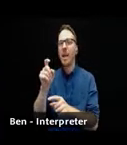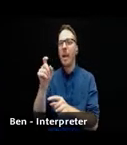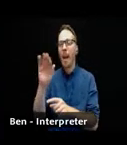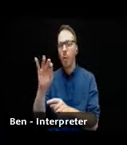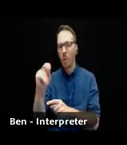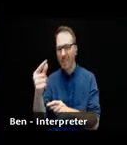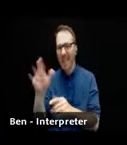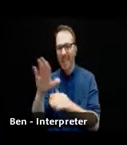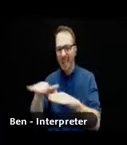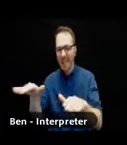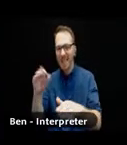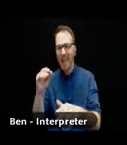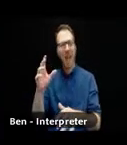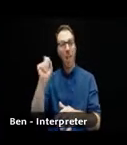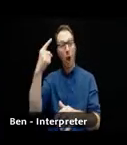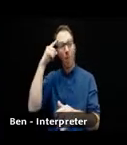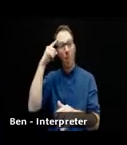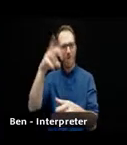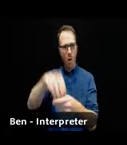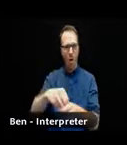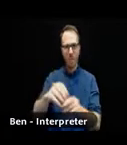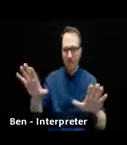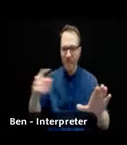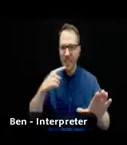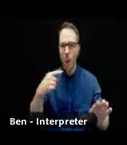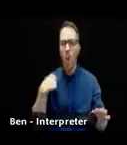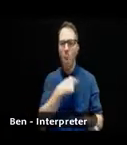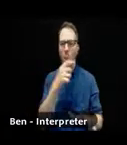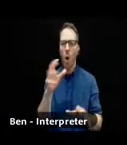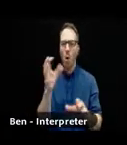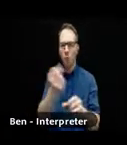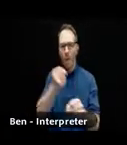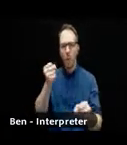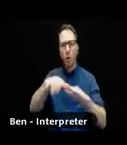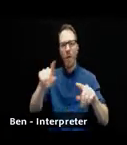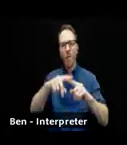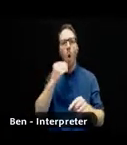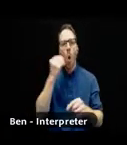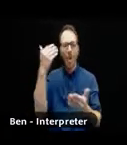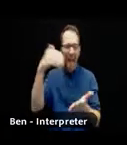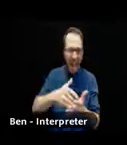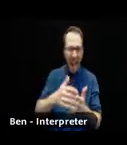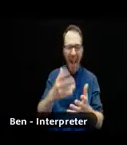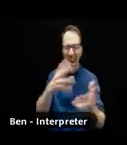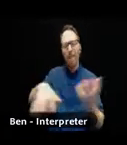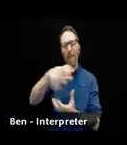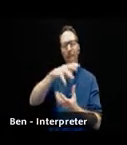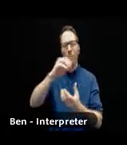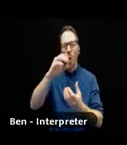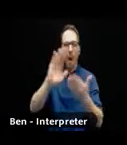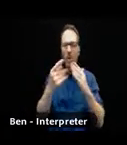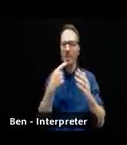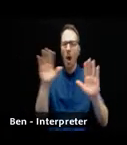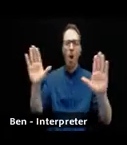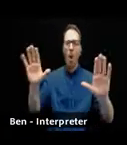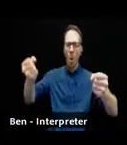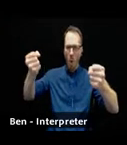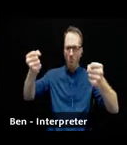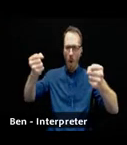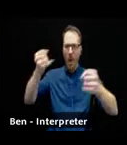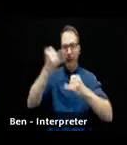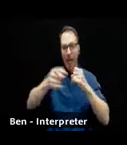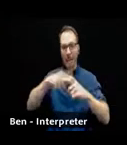got involved saying, you know, we're gonna, you know, remove these children from their homes again. And so the community said, hold up, the last time